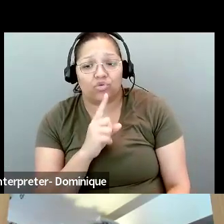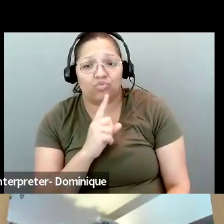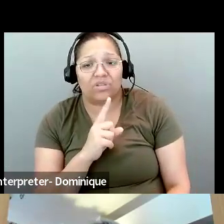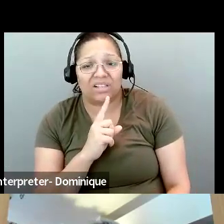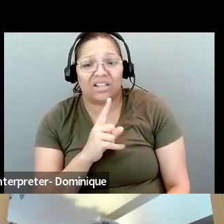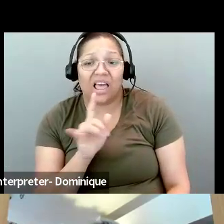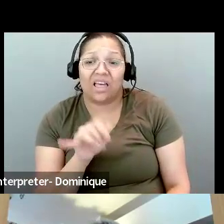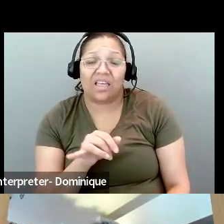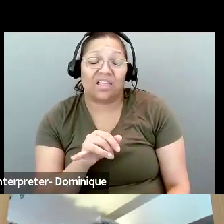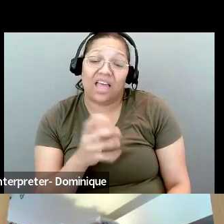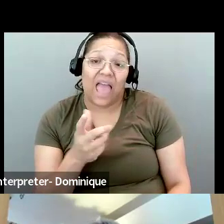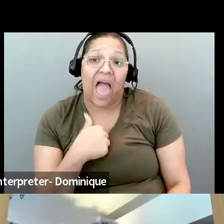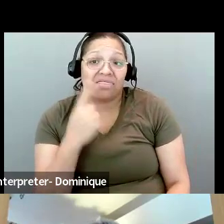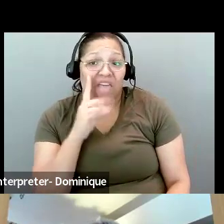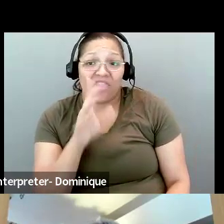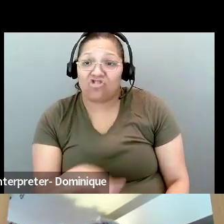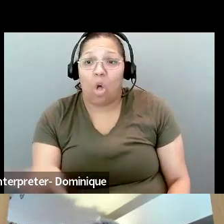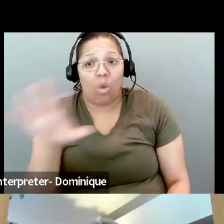that's true, I think, all over. Yeah.